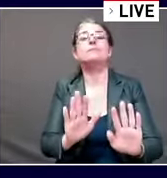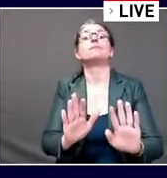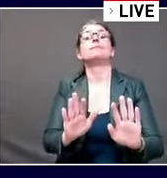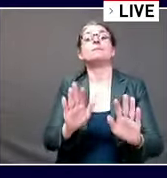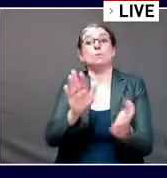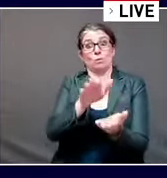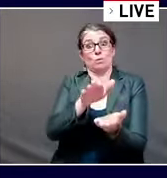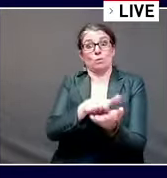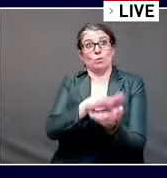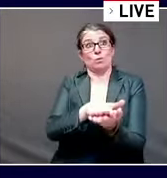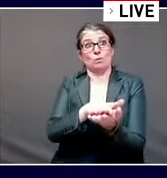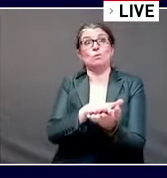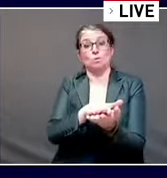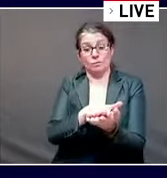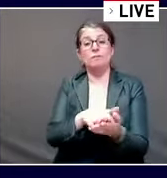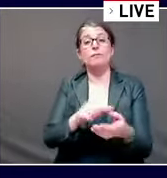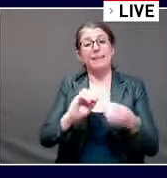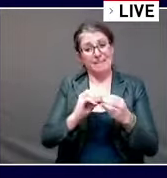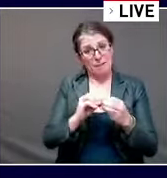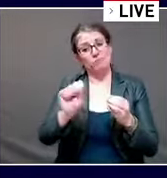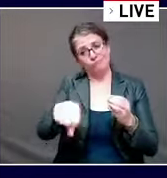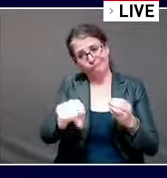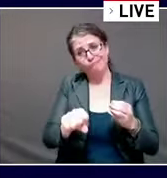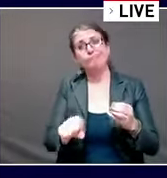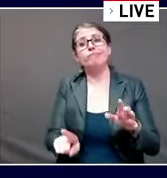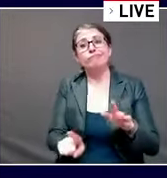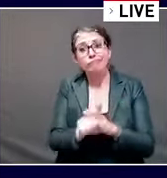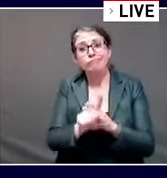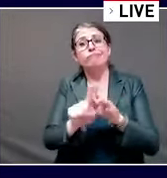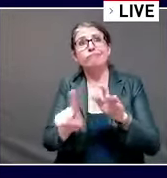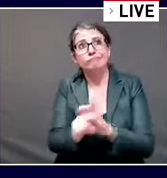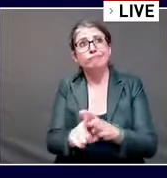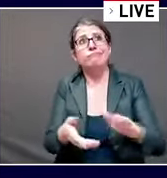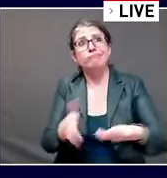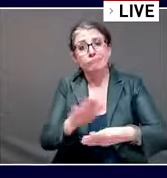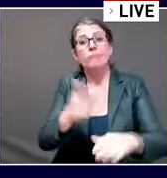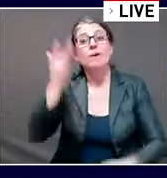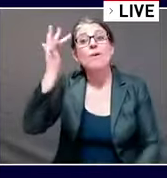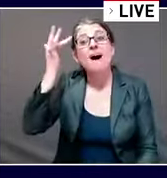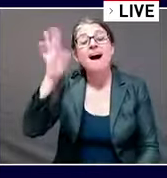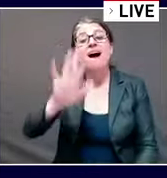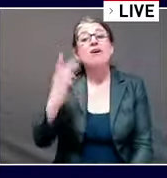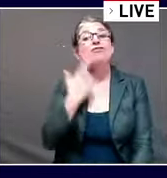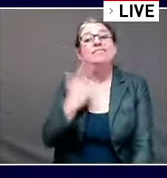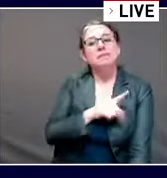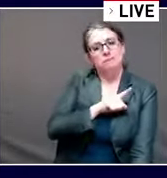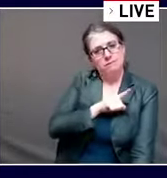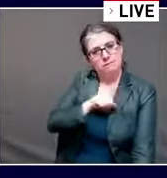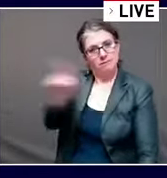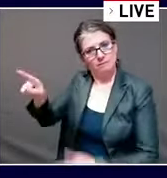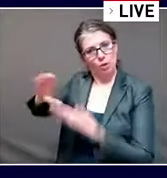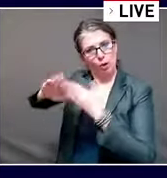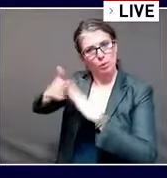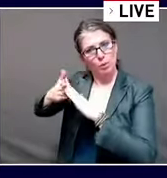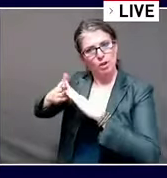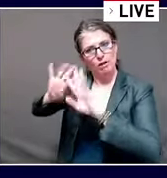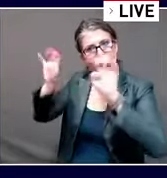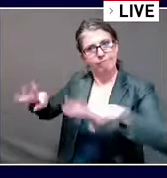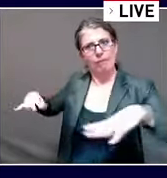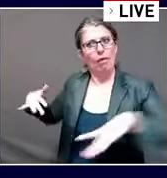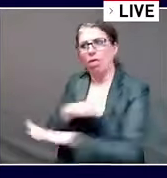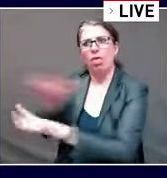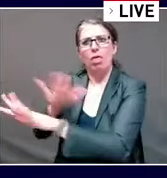in schools are a direct reflection of the rates of transmission of COVID-19 in the community. To